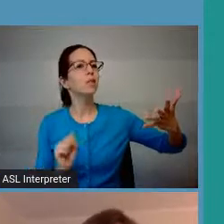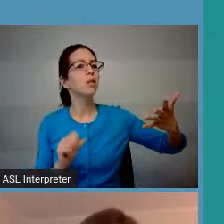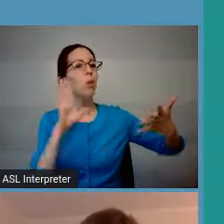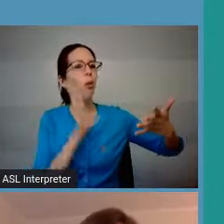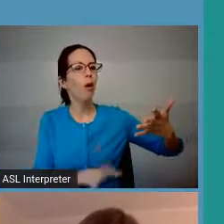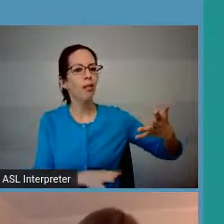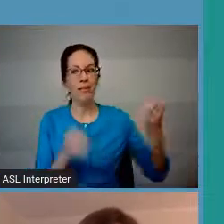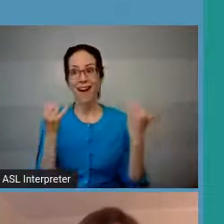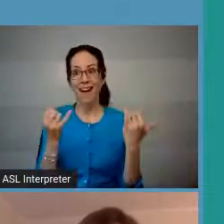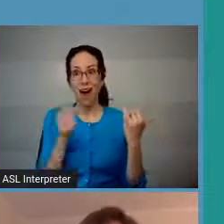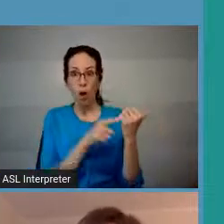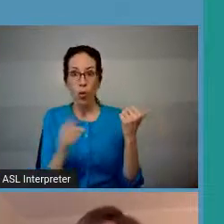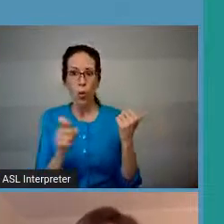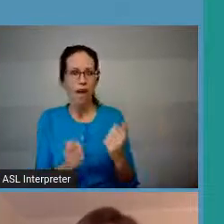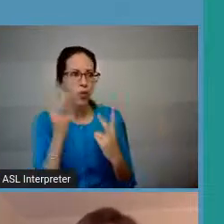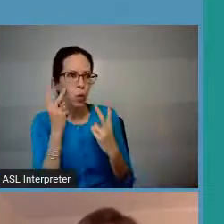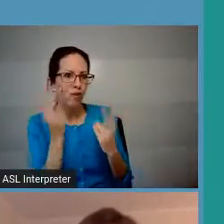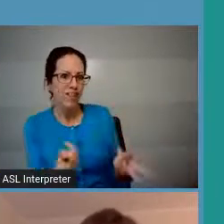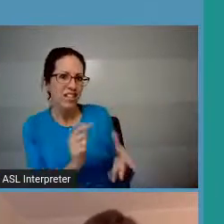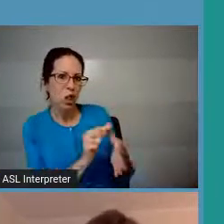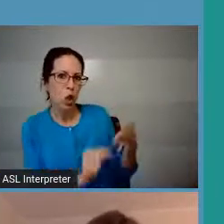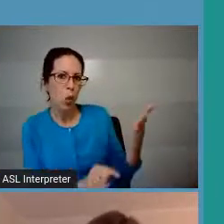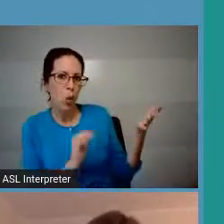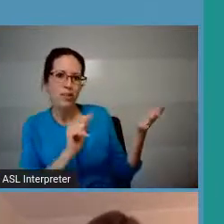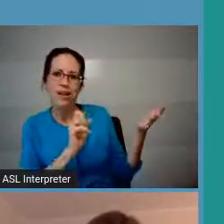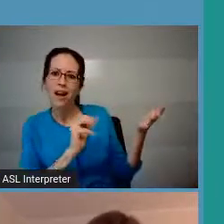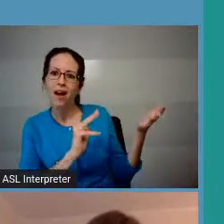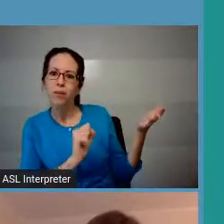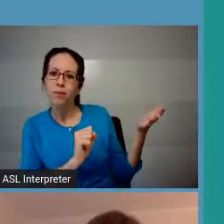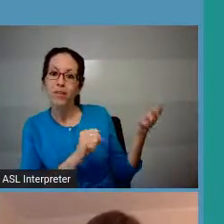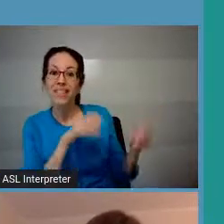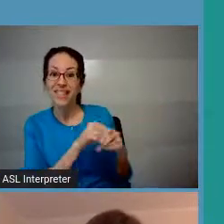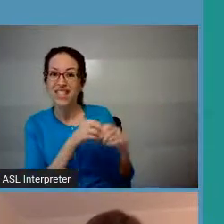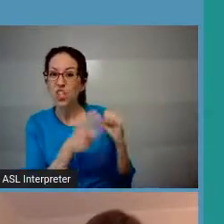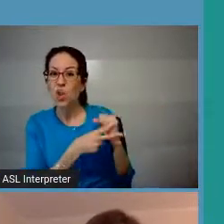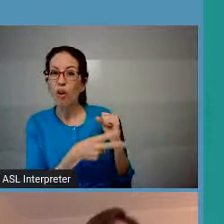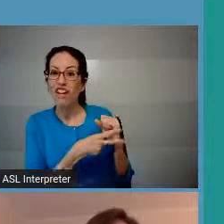go visit that set of items in storage.